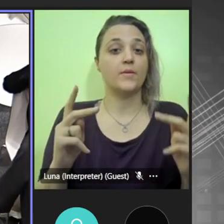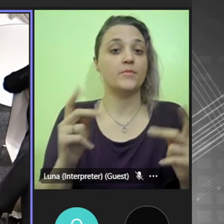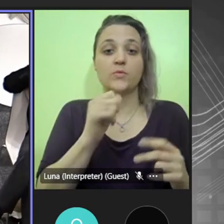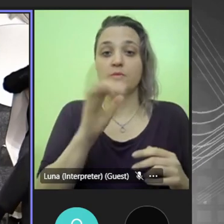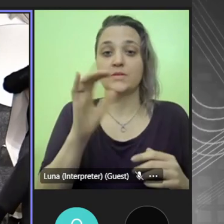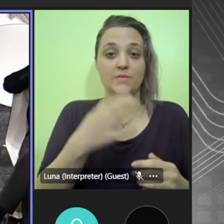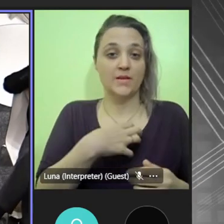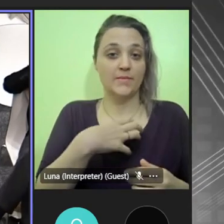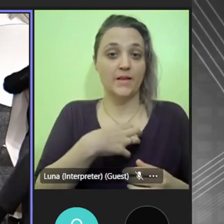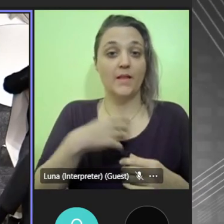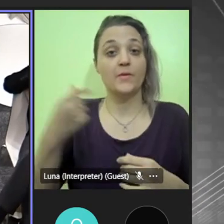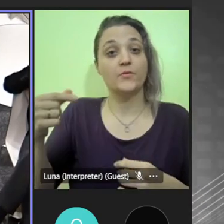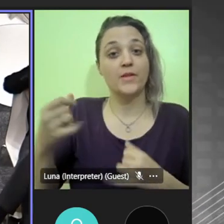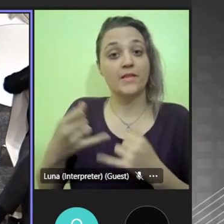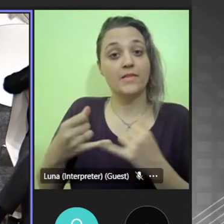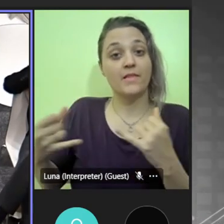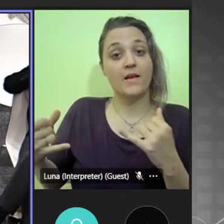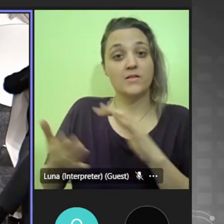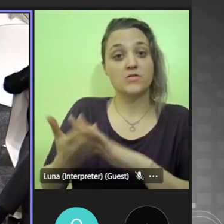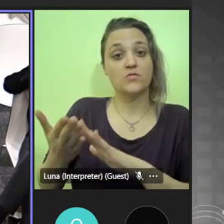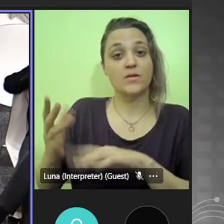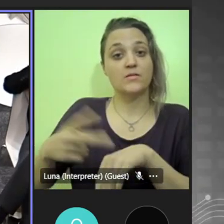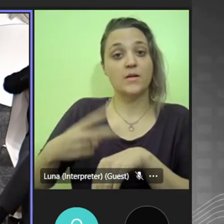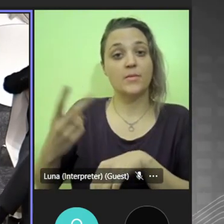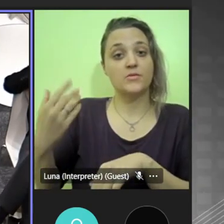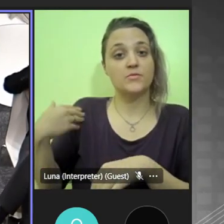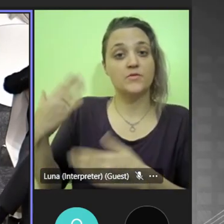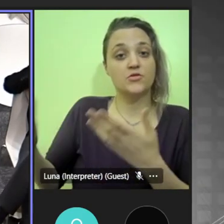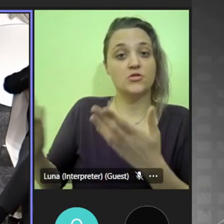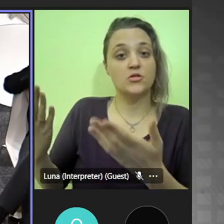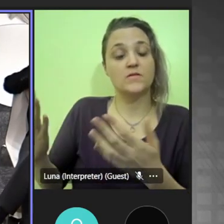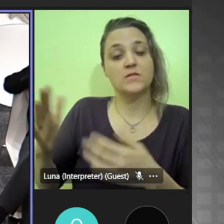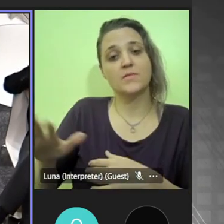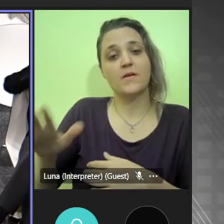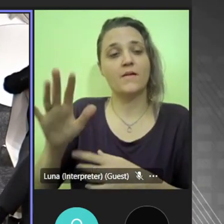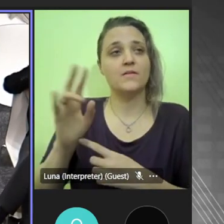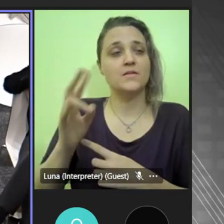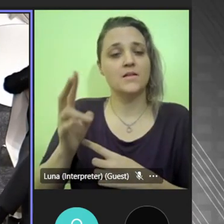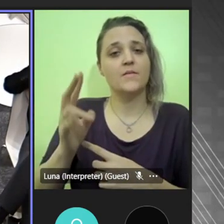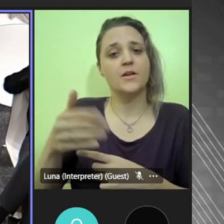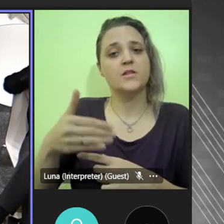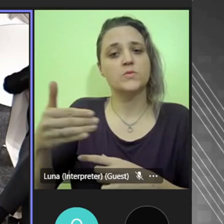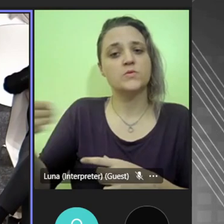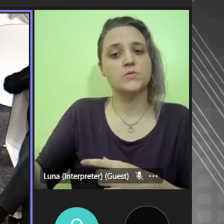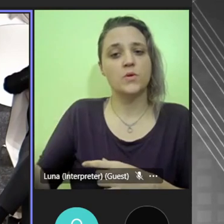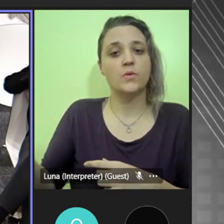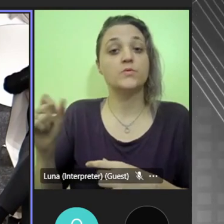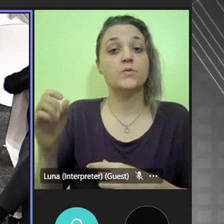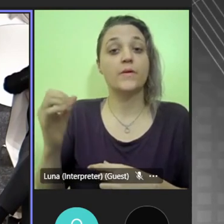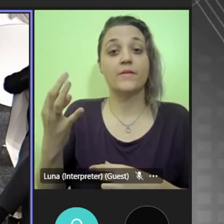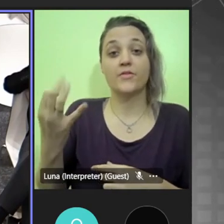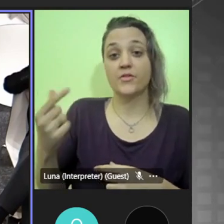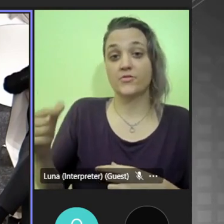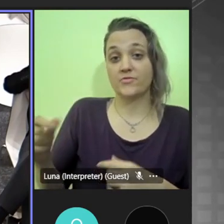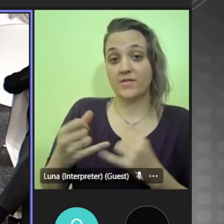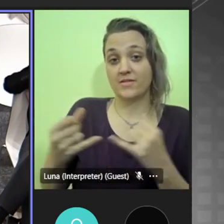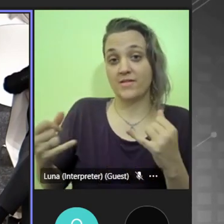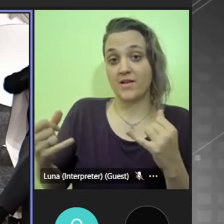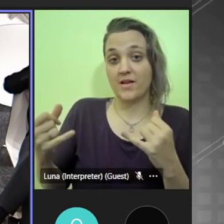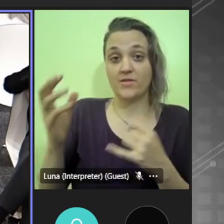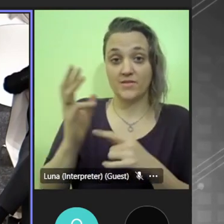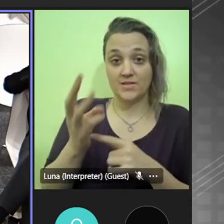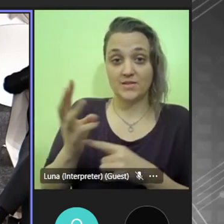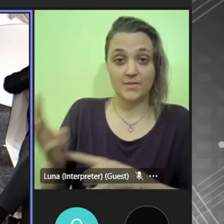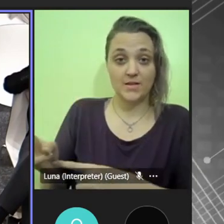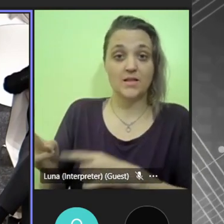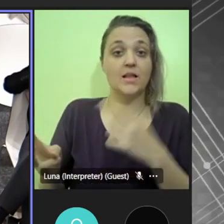Right now, people don't seem to be complaining, and the Green Line, which is running double its previous service, is running about every 7 minutes or so. So